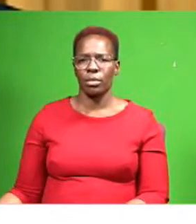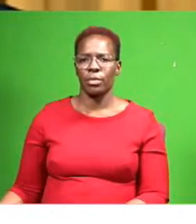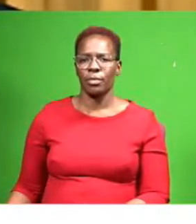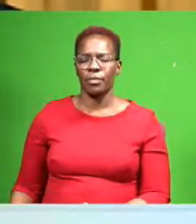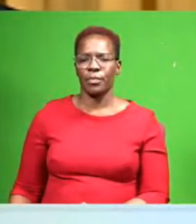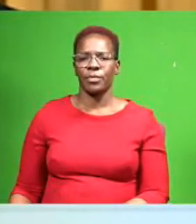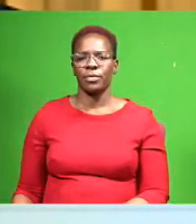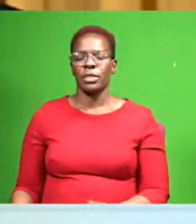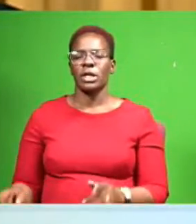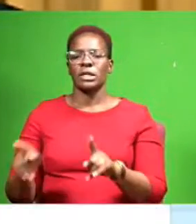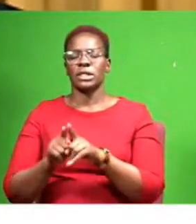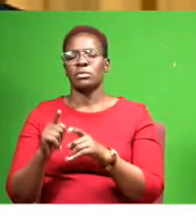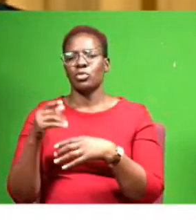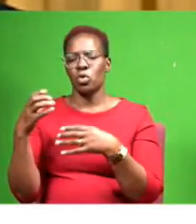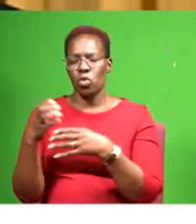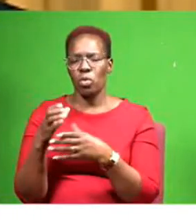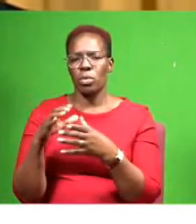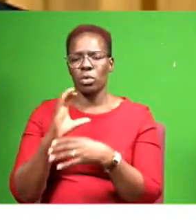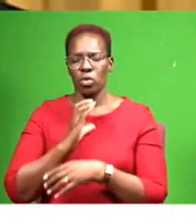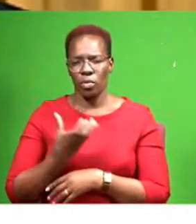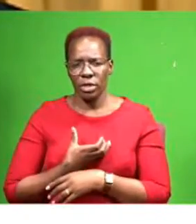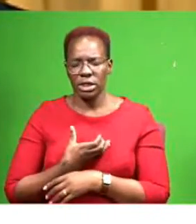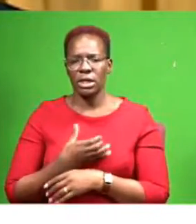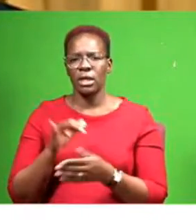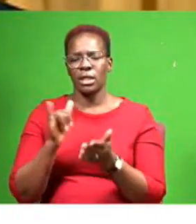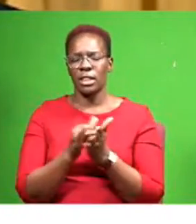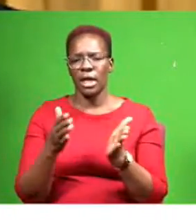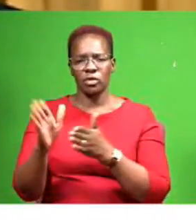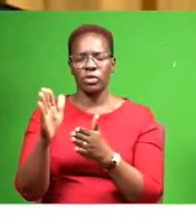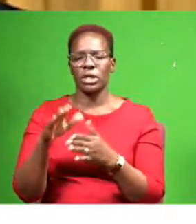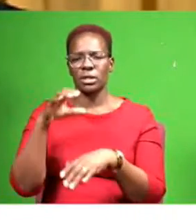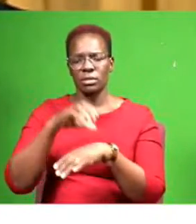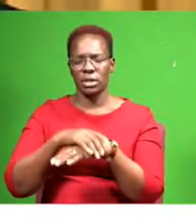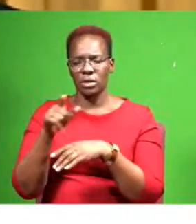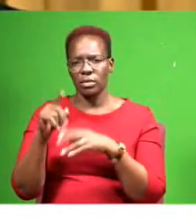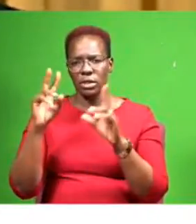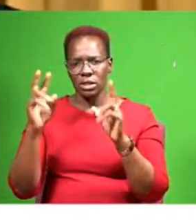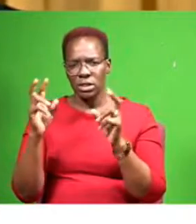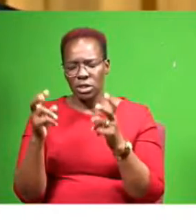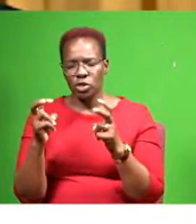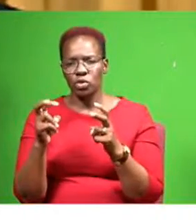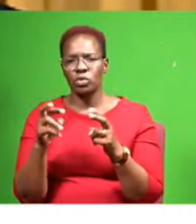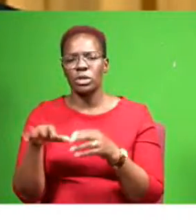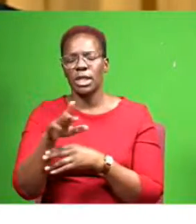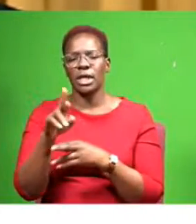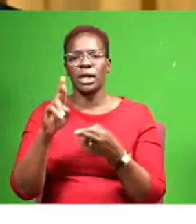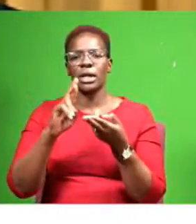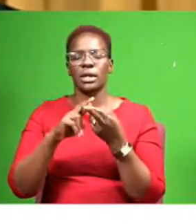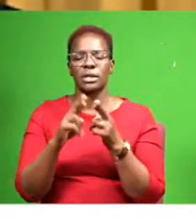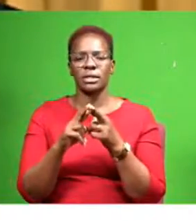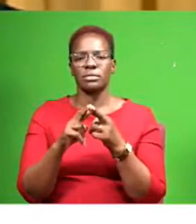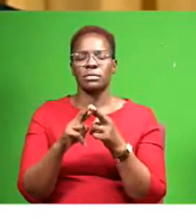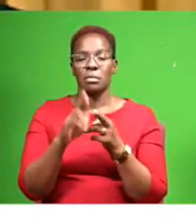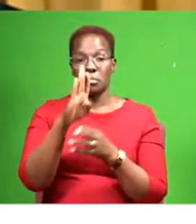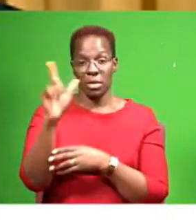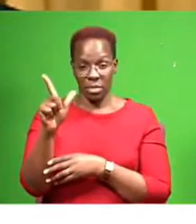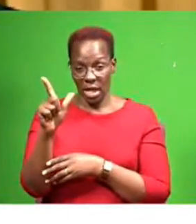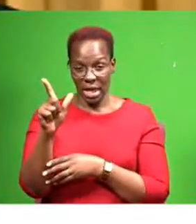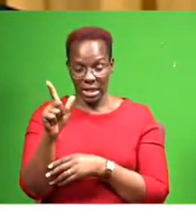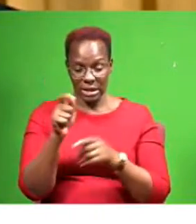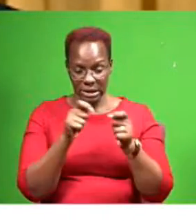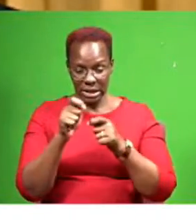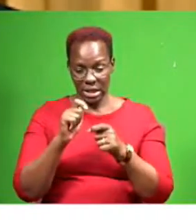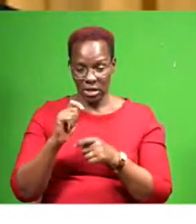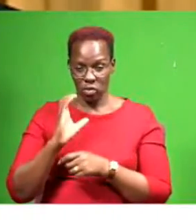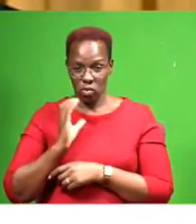force or committee. In that regard, the finding on that issue relates to the appointment of the BBI Steering Committee, which was appointed before